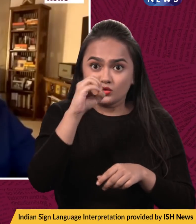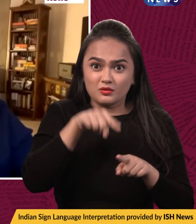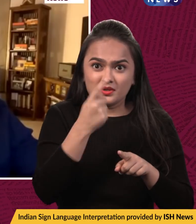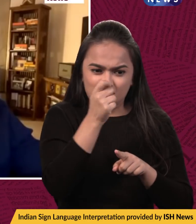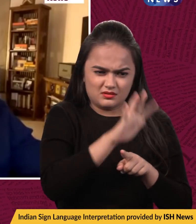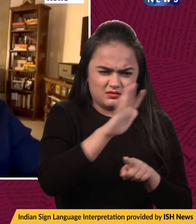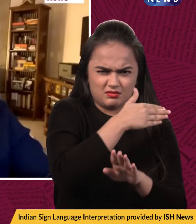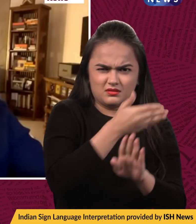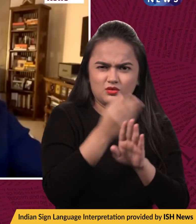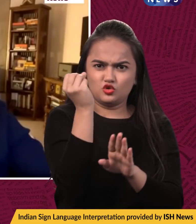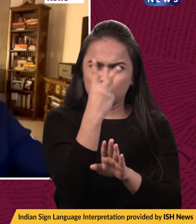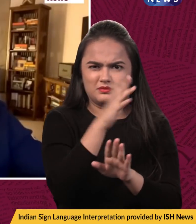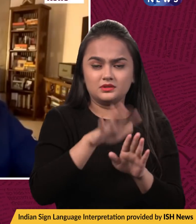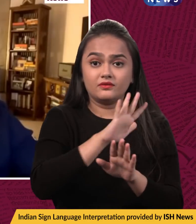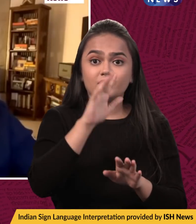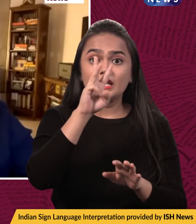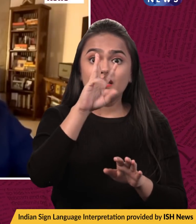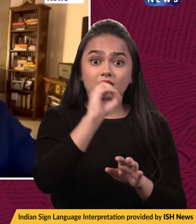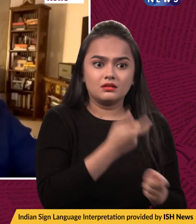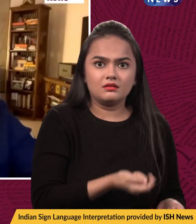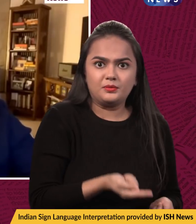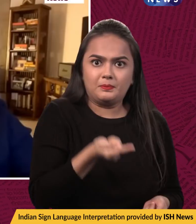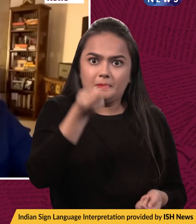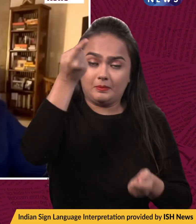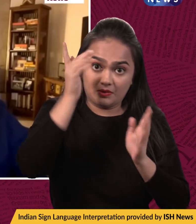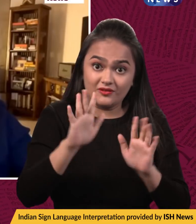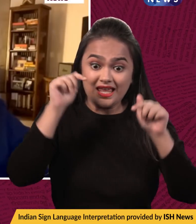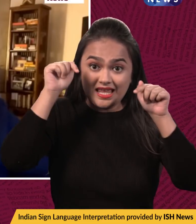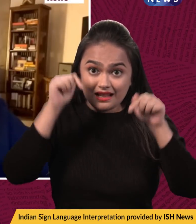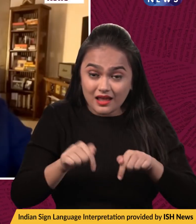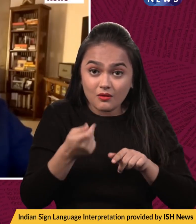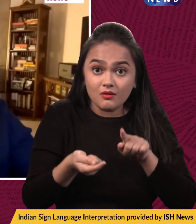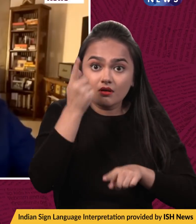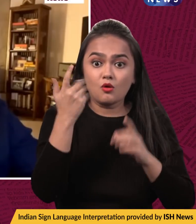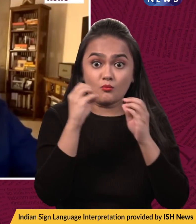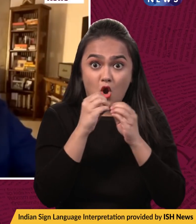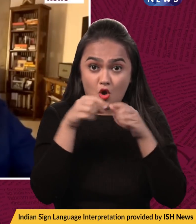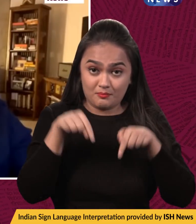number of hikes over the last 2 months up to 30 hikes. With this hike now,